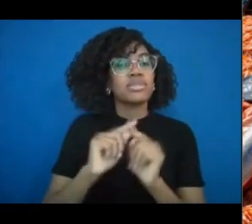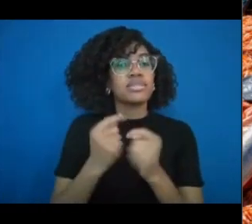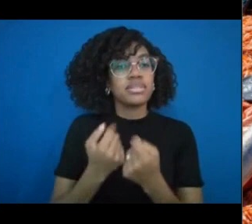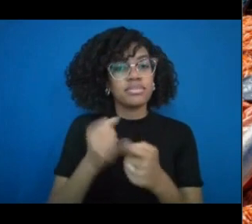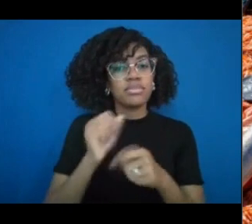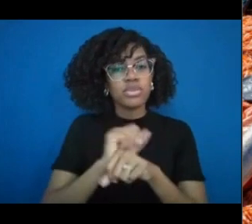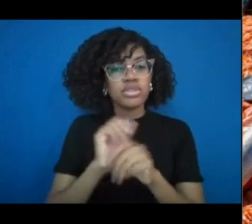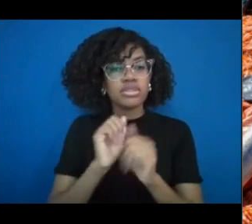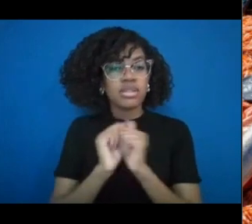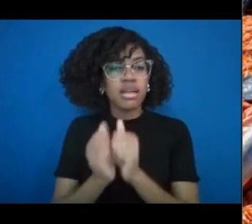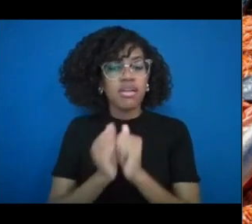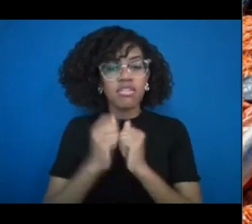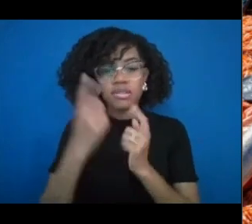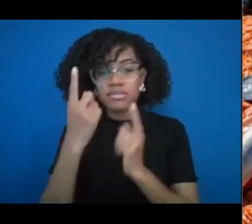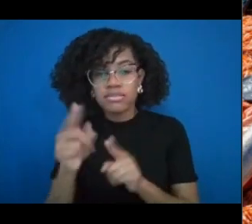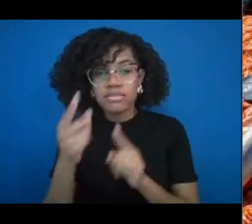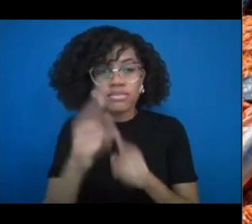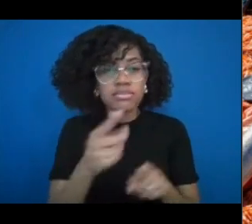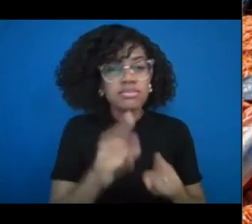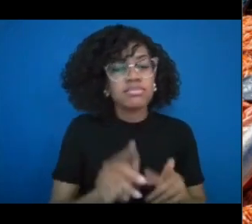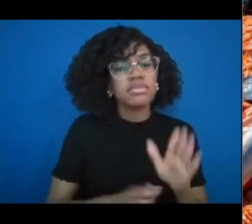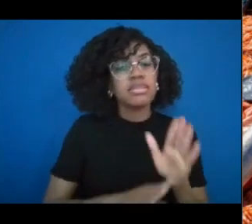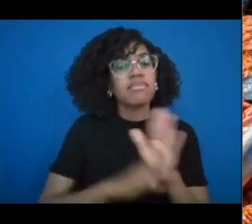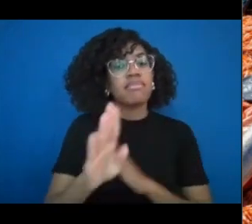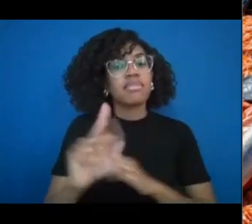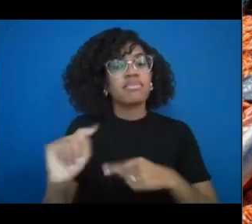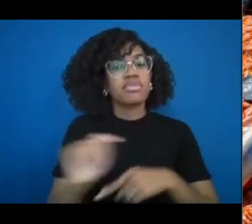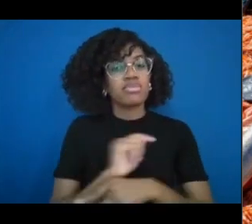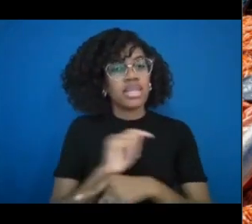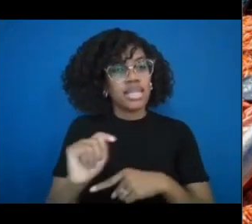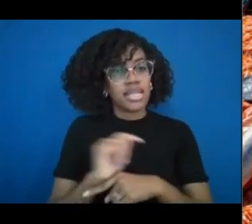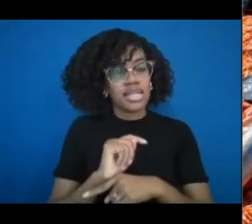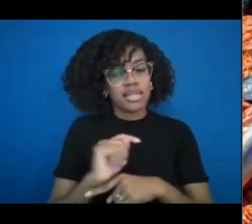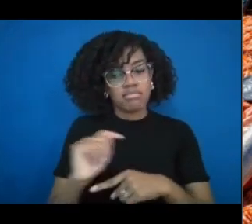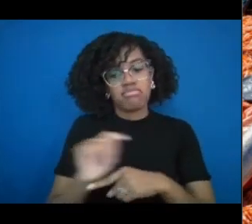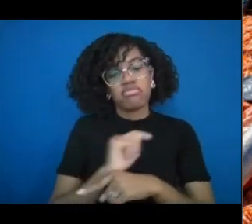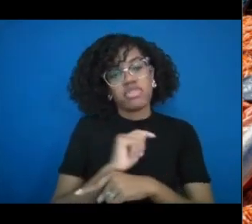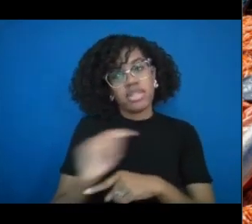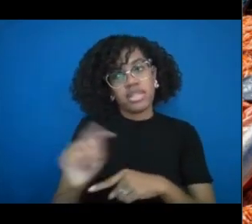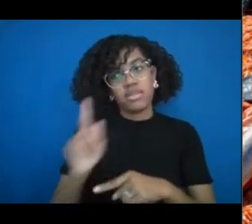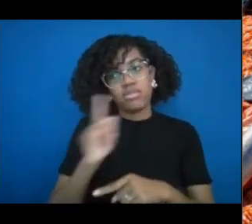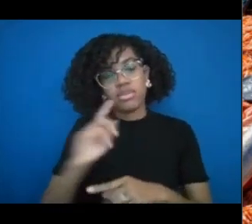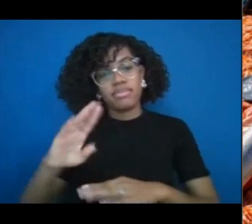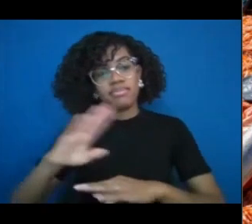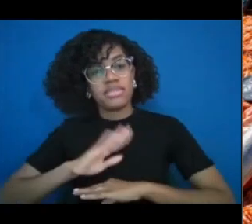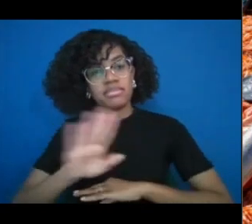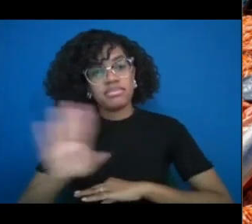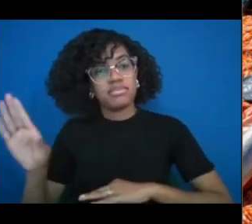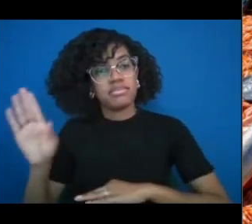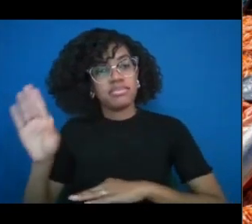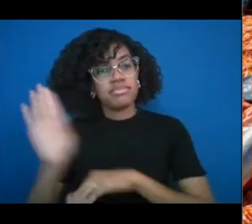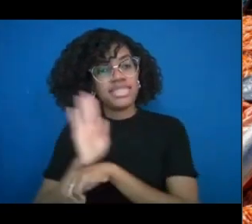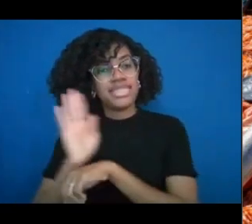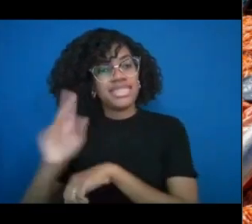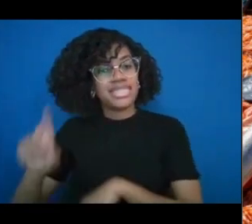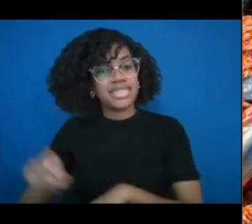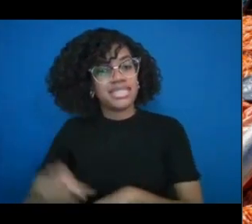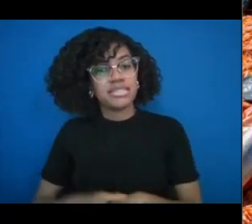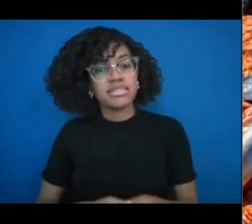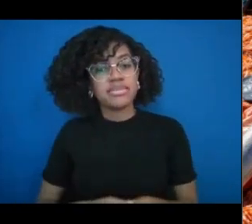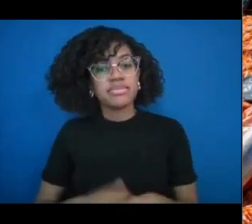that meet the needs of employers. The training is implemented, leading to placement of workers